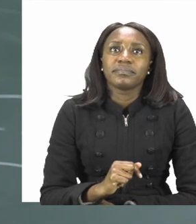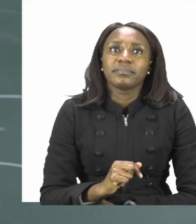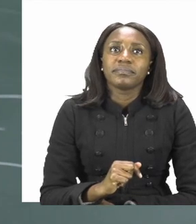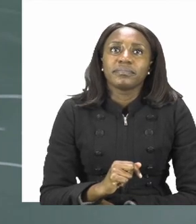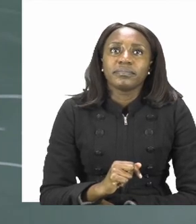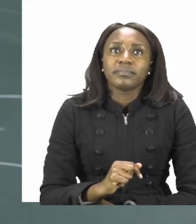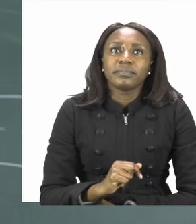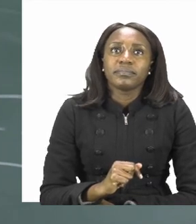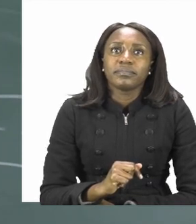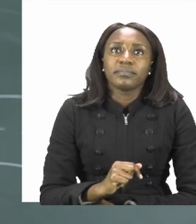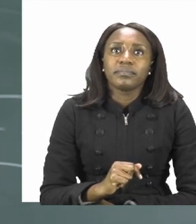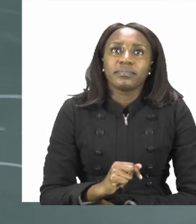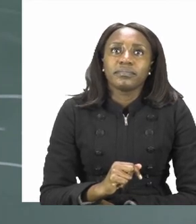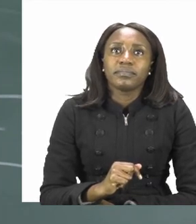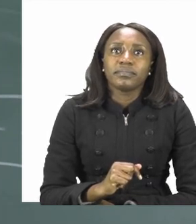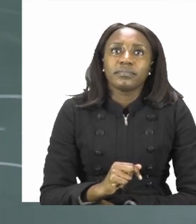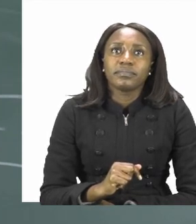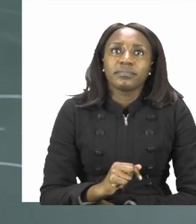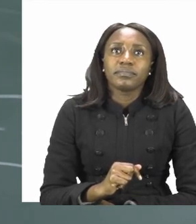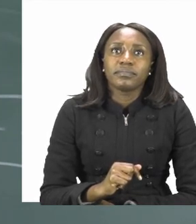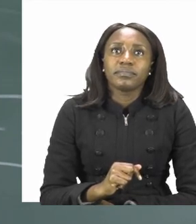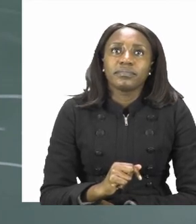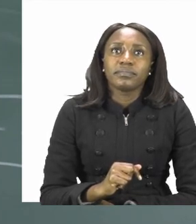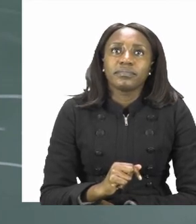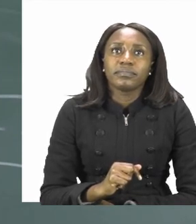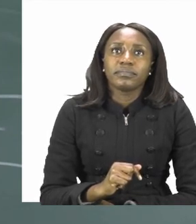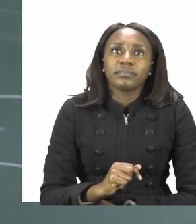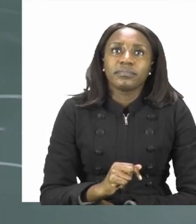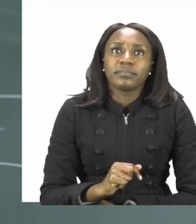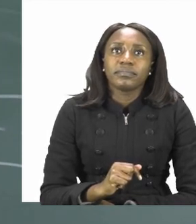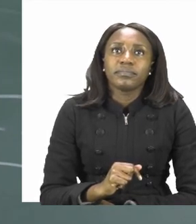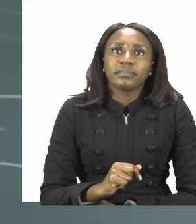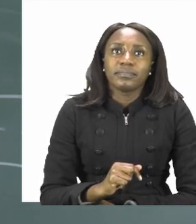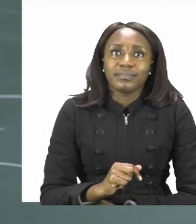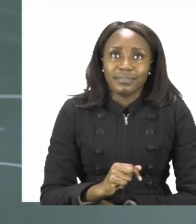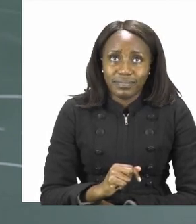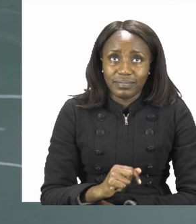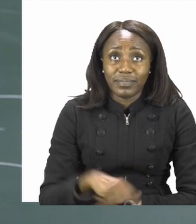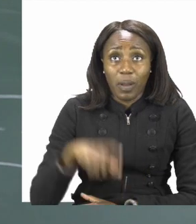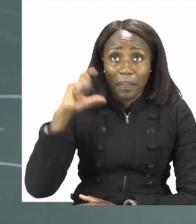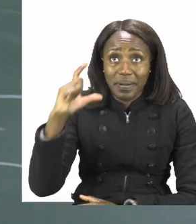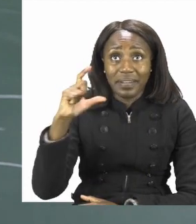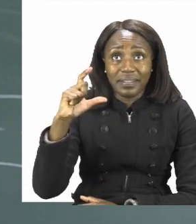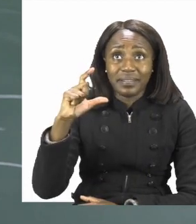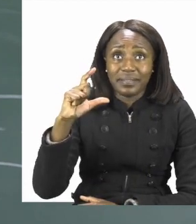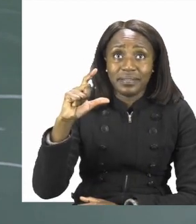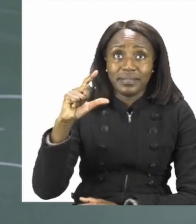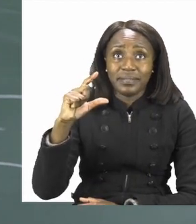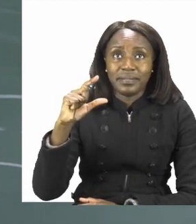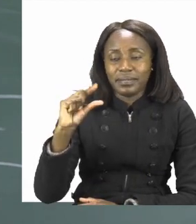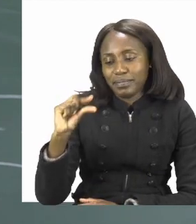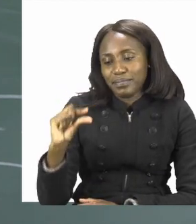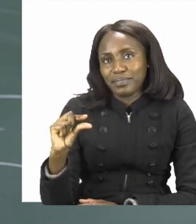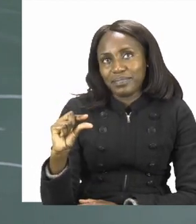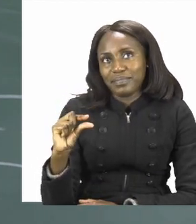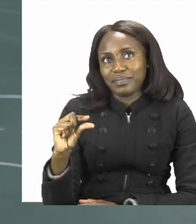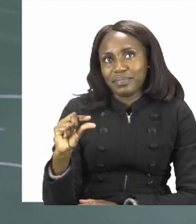to the bottom. Now making a big one. Zig, zag. A small